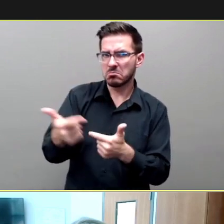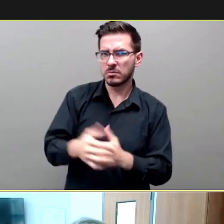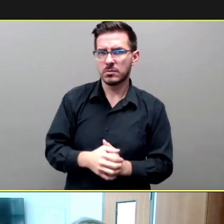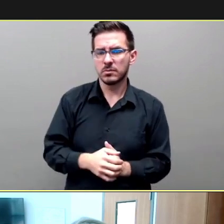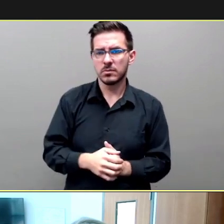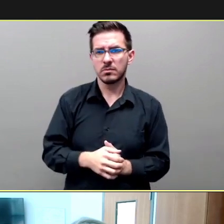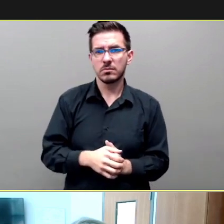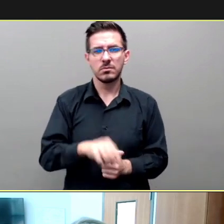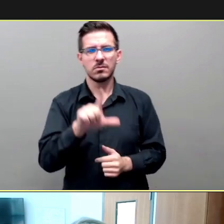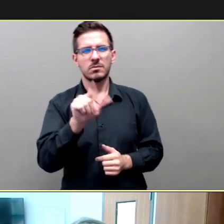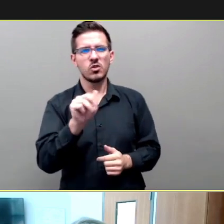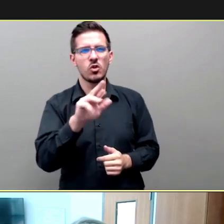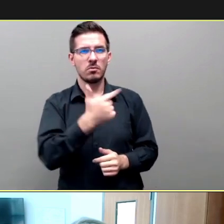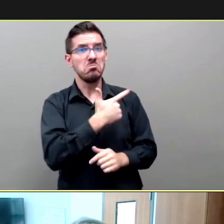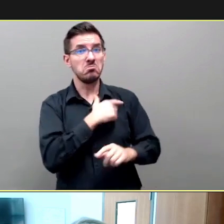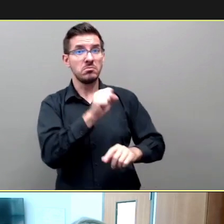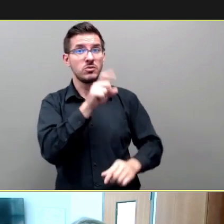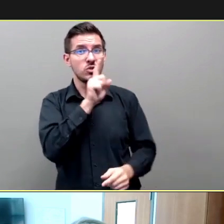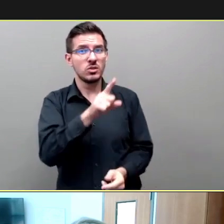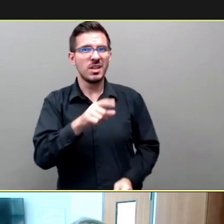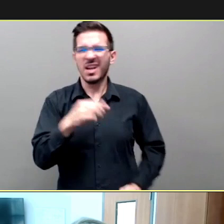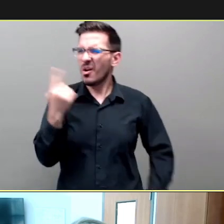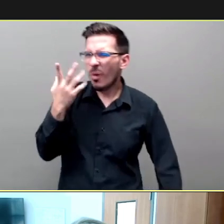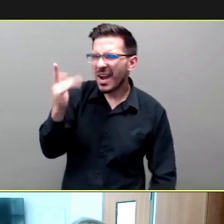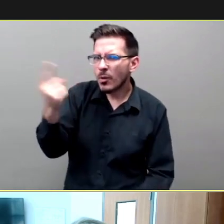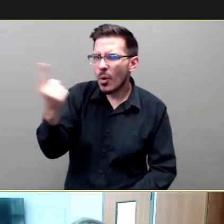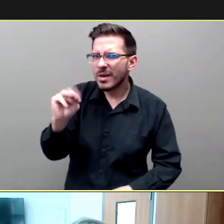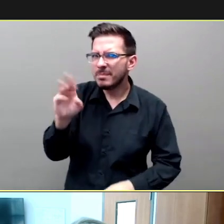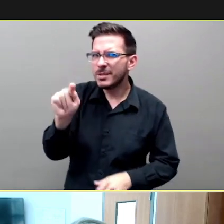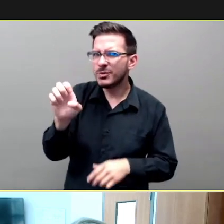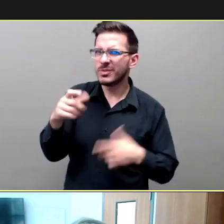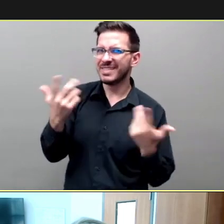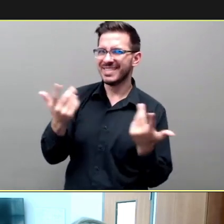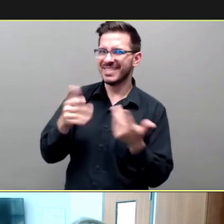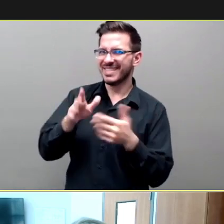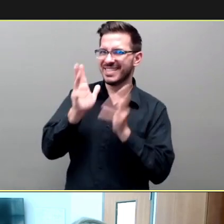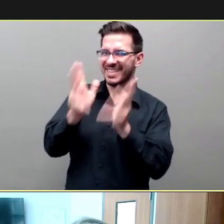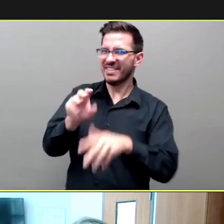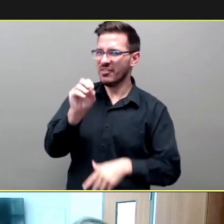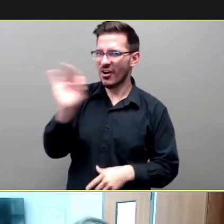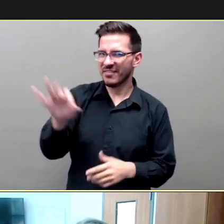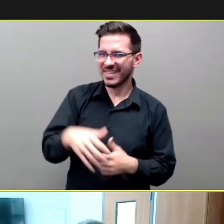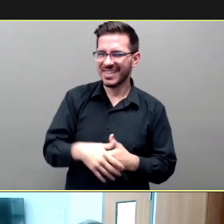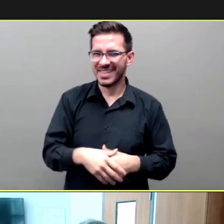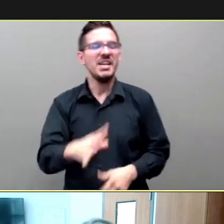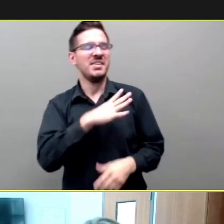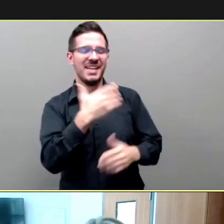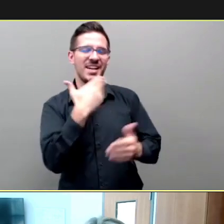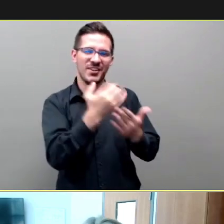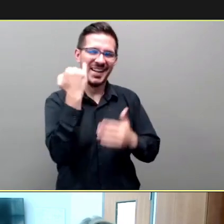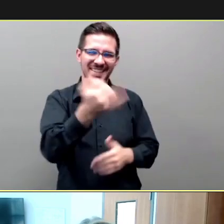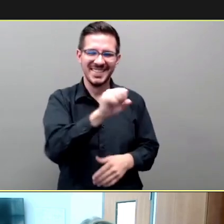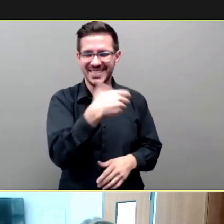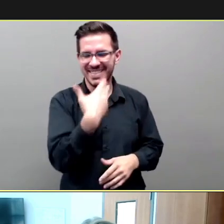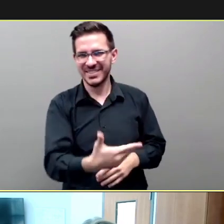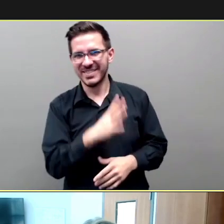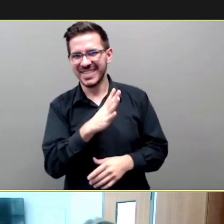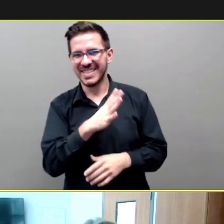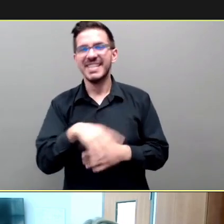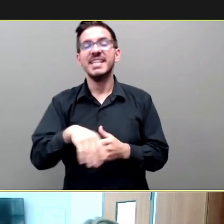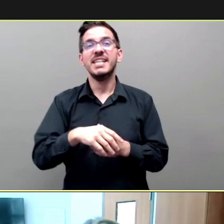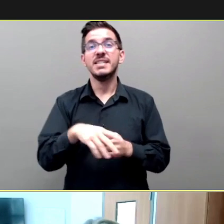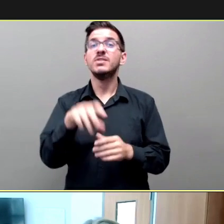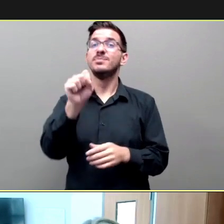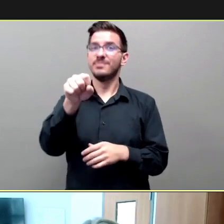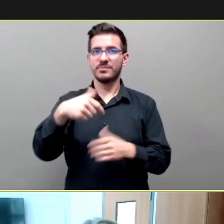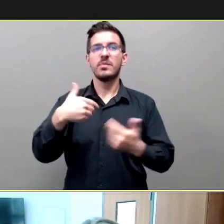Of And course, why don't you yes. just keep yourself off mute? So Okay, that's probably a good idea. Thank you. Yeah, so we do have actually